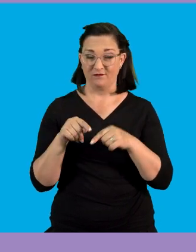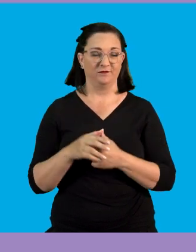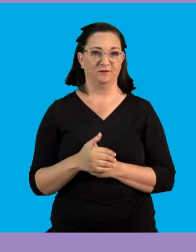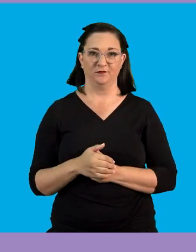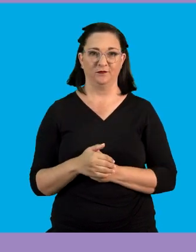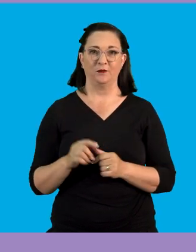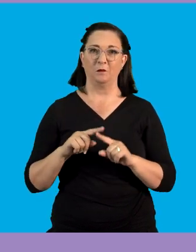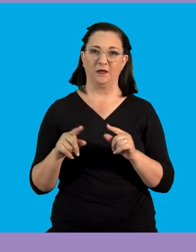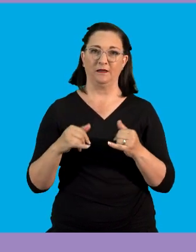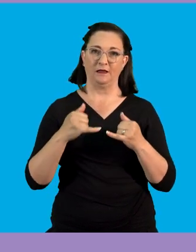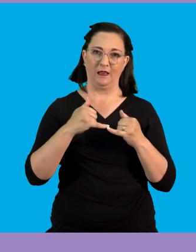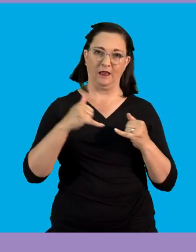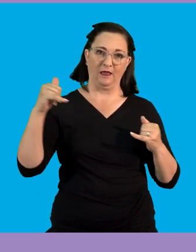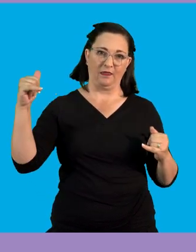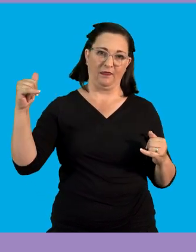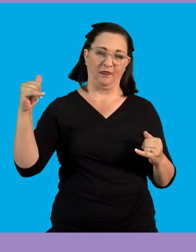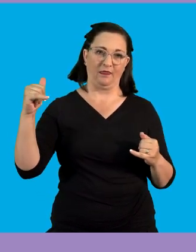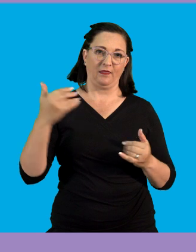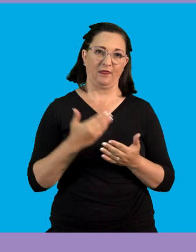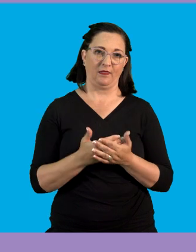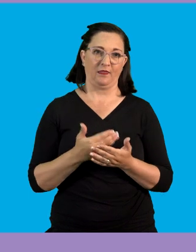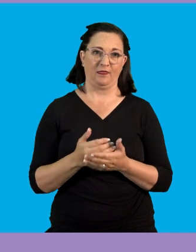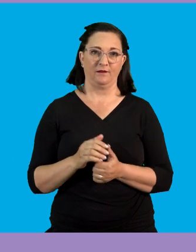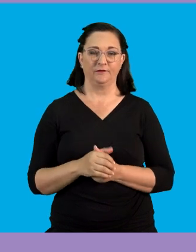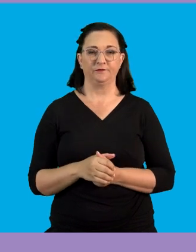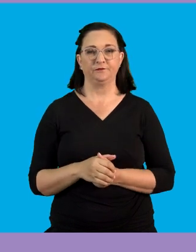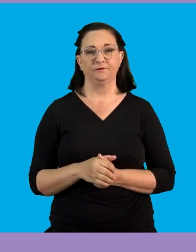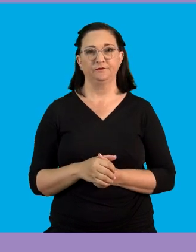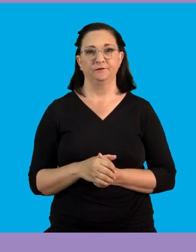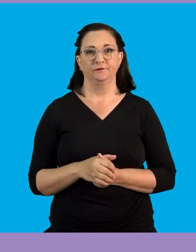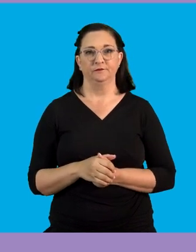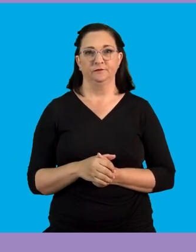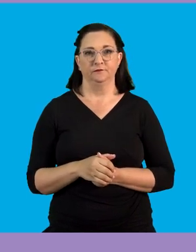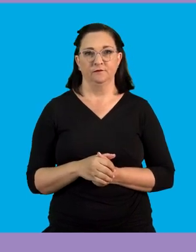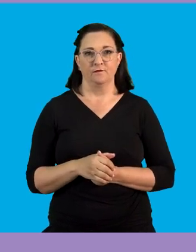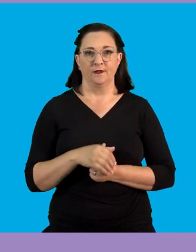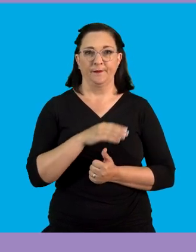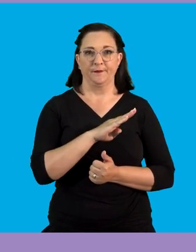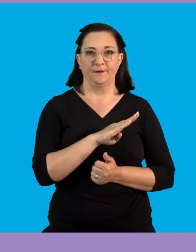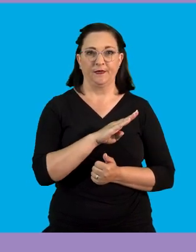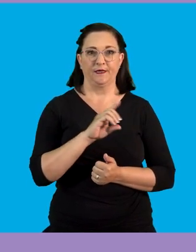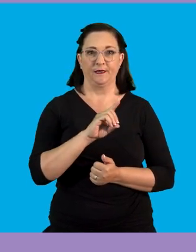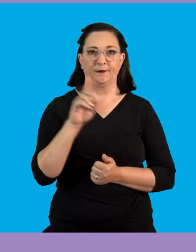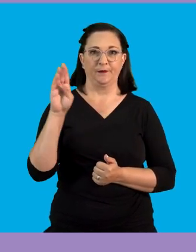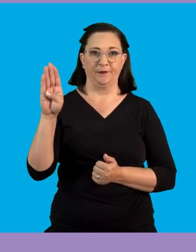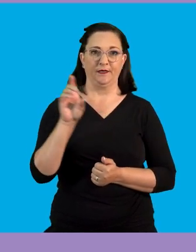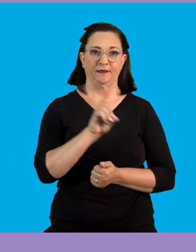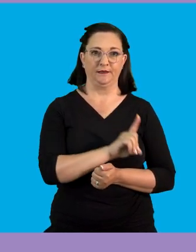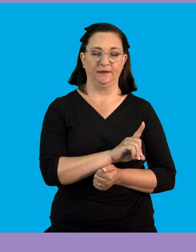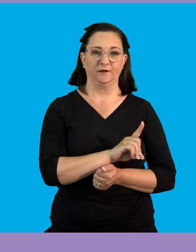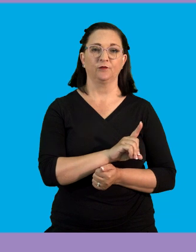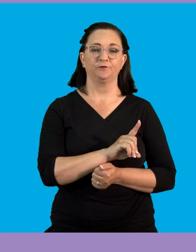which means it's not a triangle. But if we draw a line from a diagonal